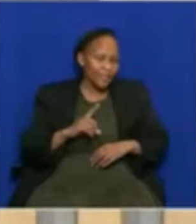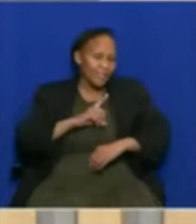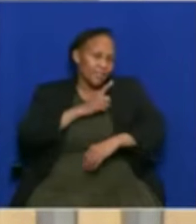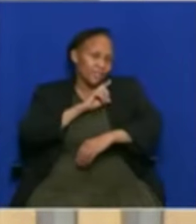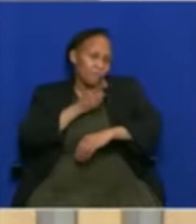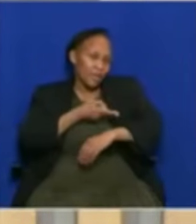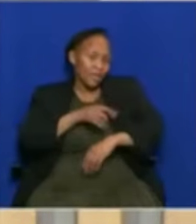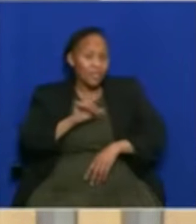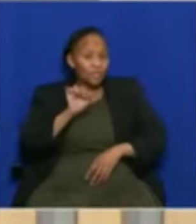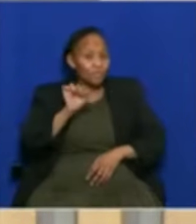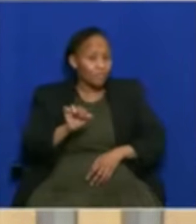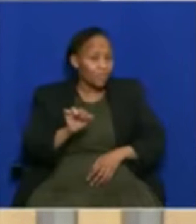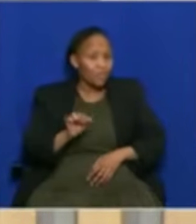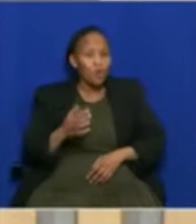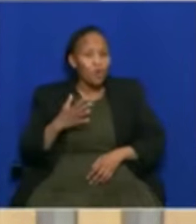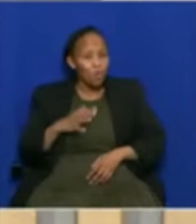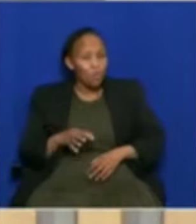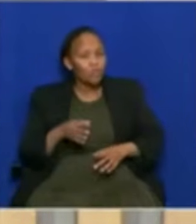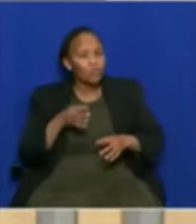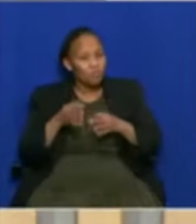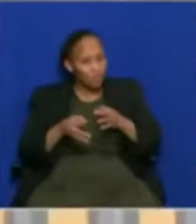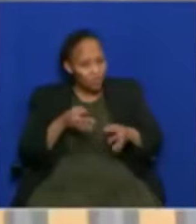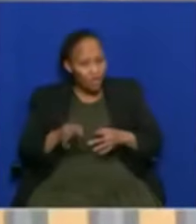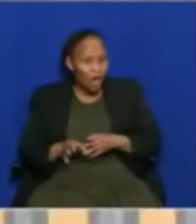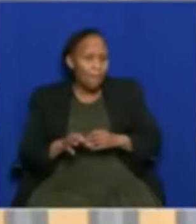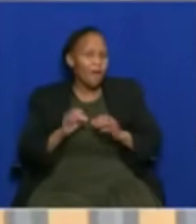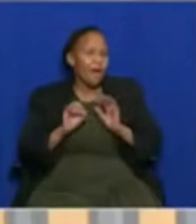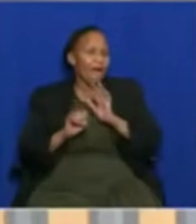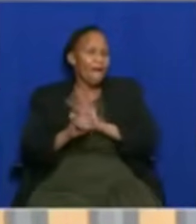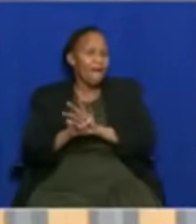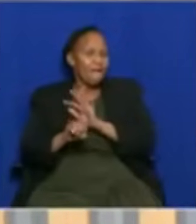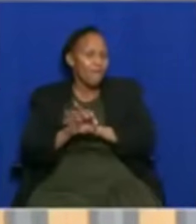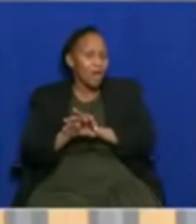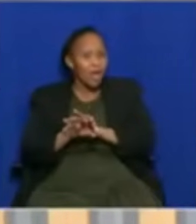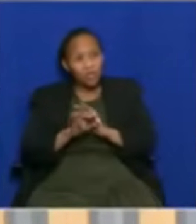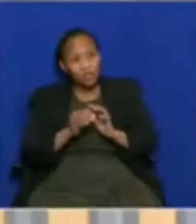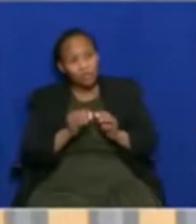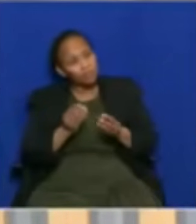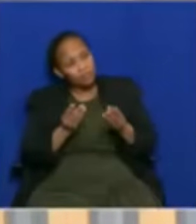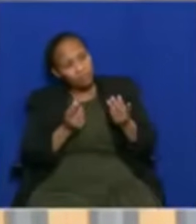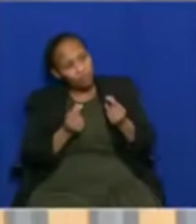advert to SAPS? Because that's what you're doing with what you've